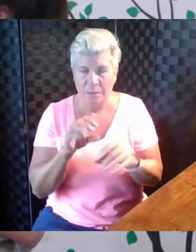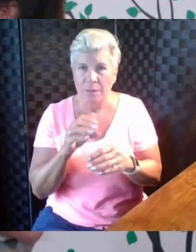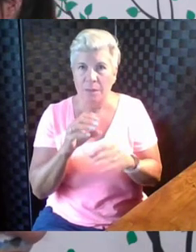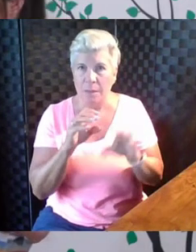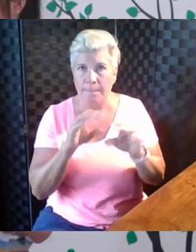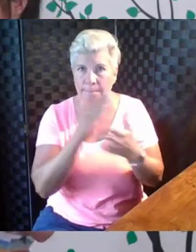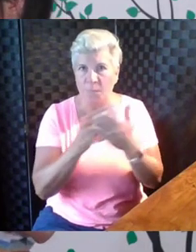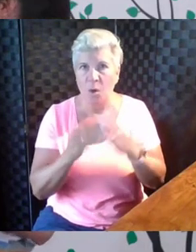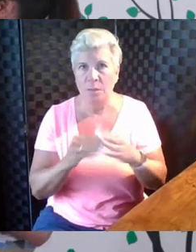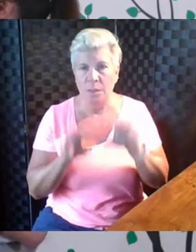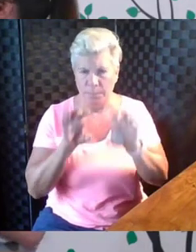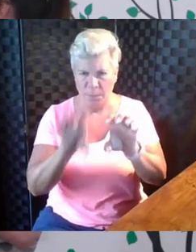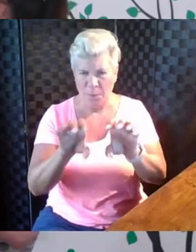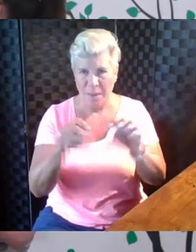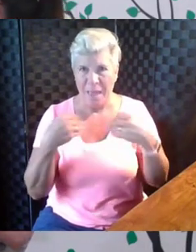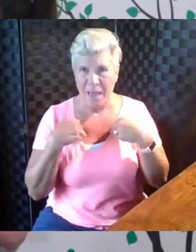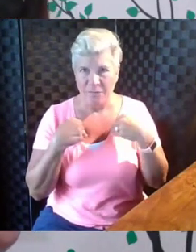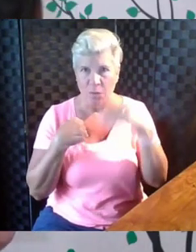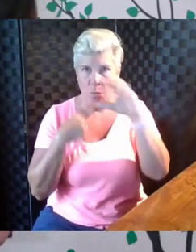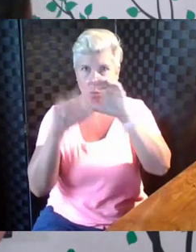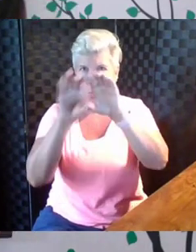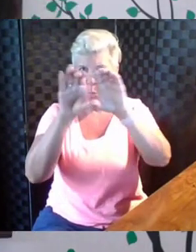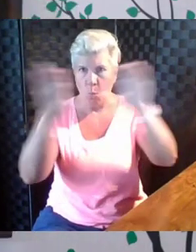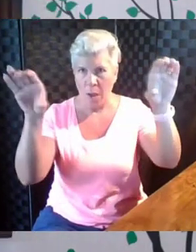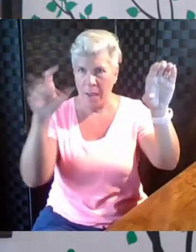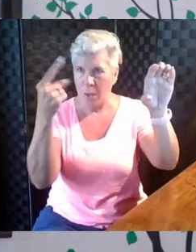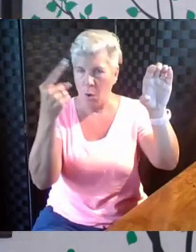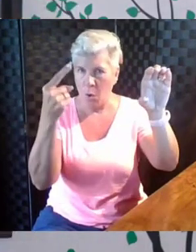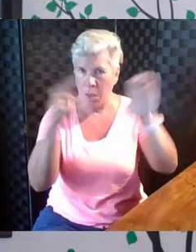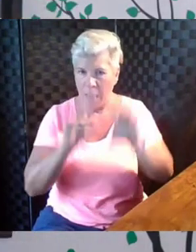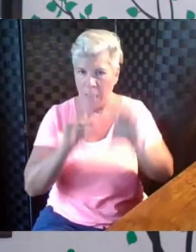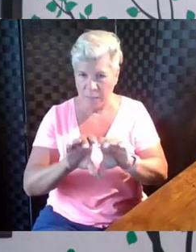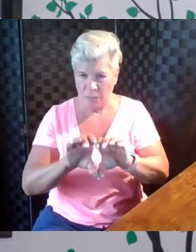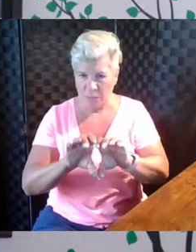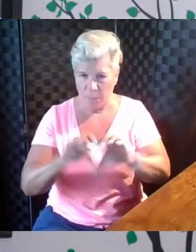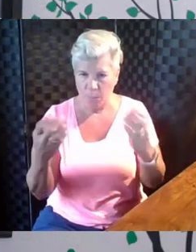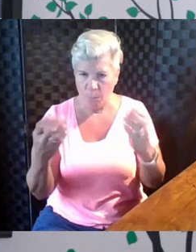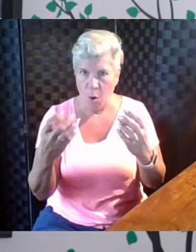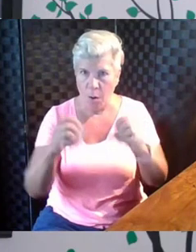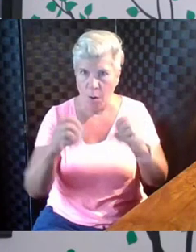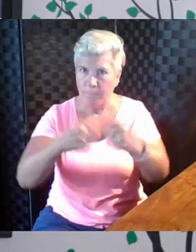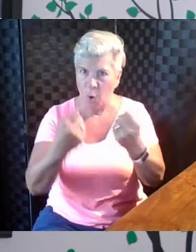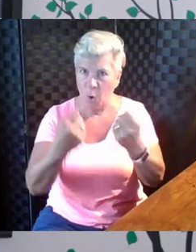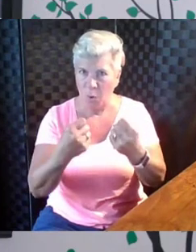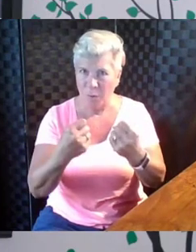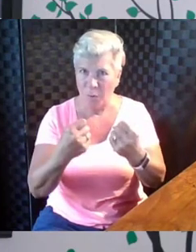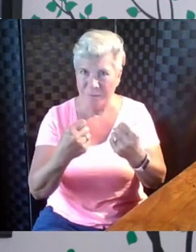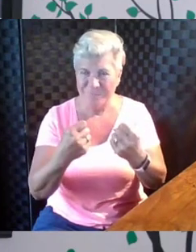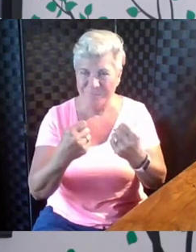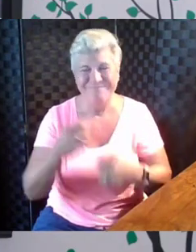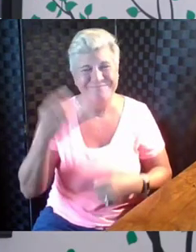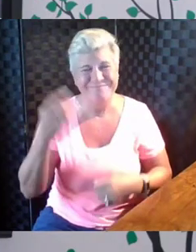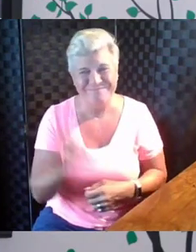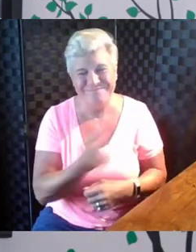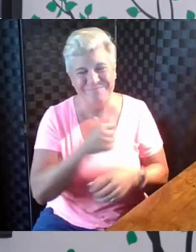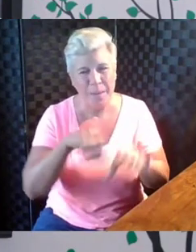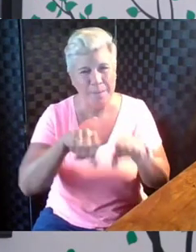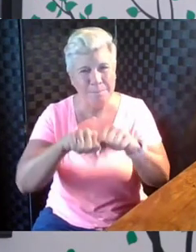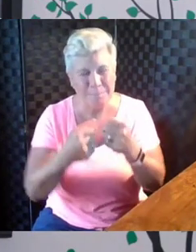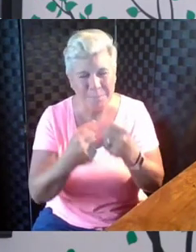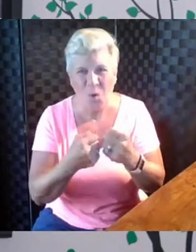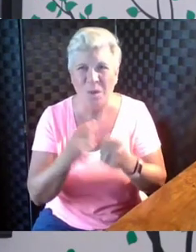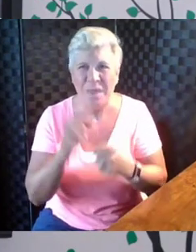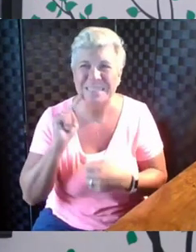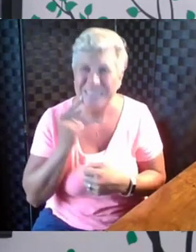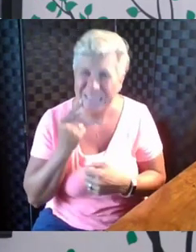pieces came in my package and I have one that's whole and this one came broken, it's kind of a bummer because when your candy